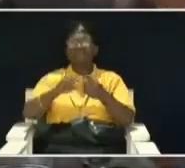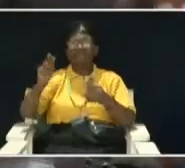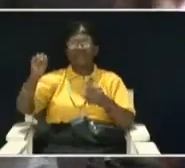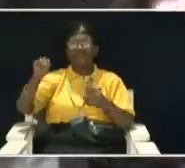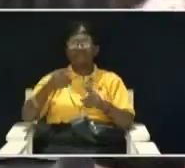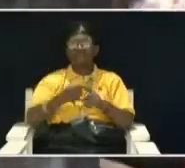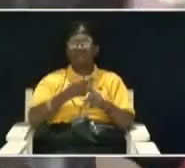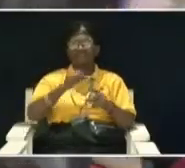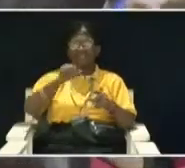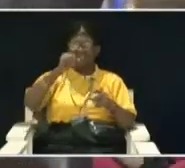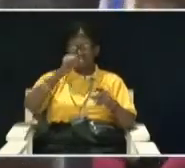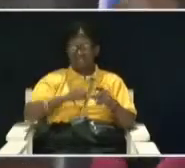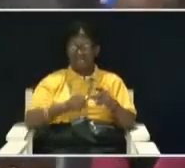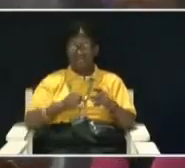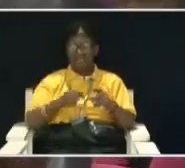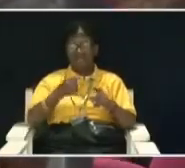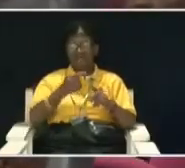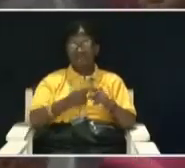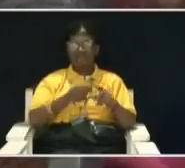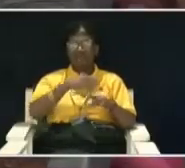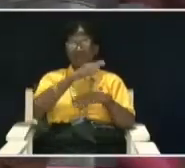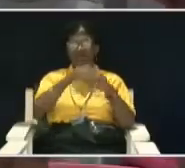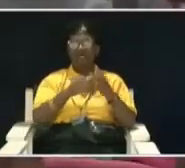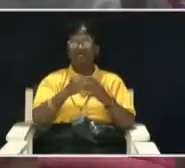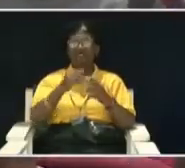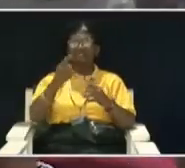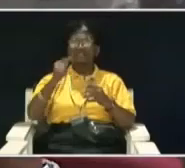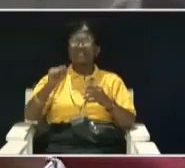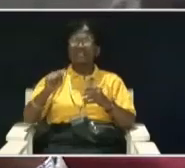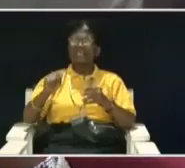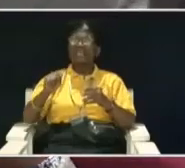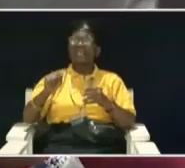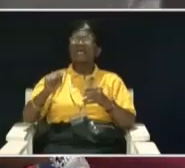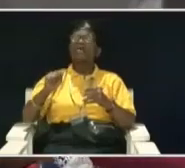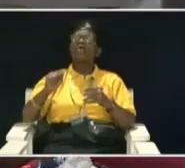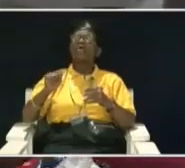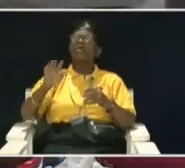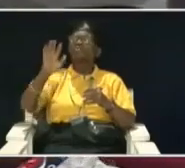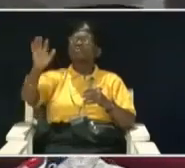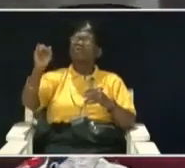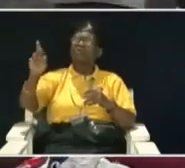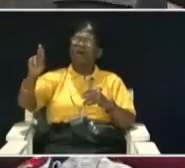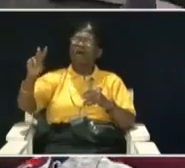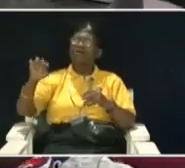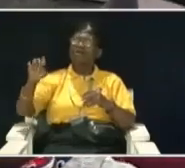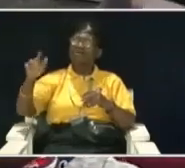From all the corners of the world, Father, send help to your children.